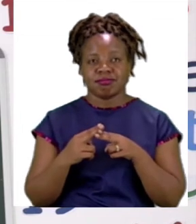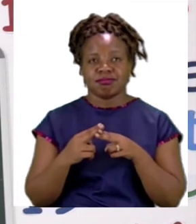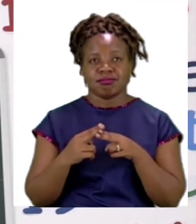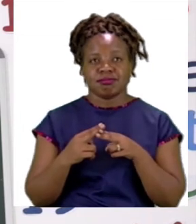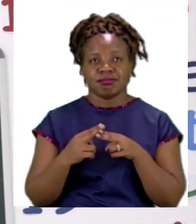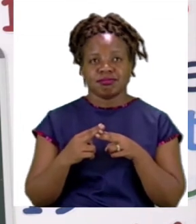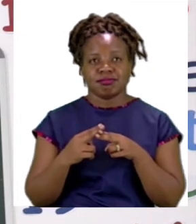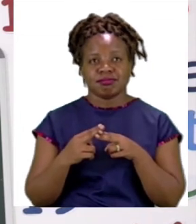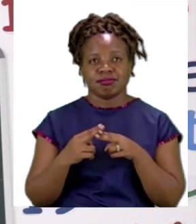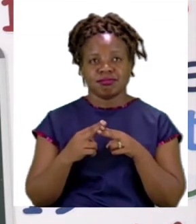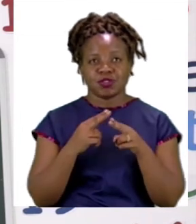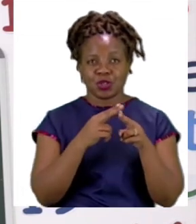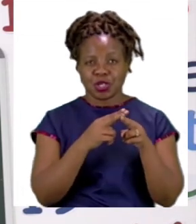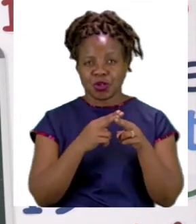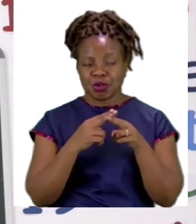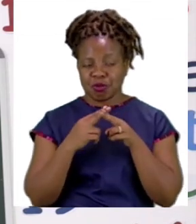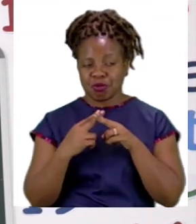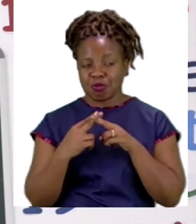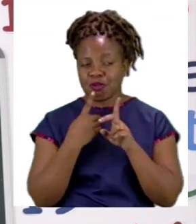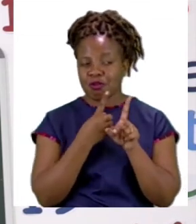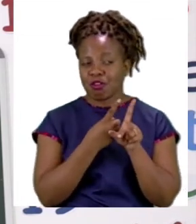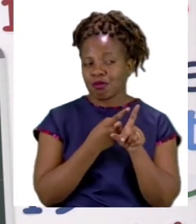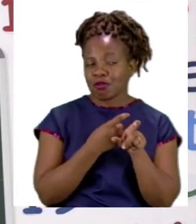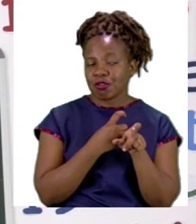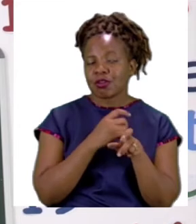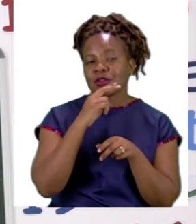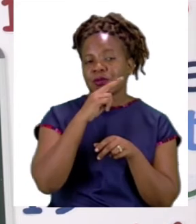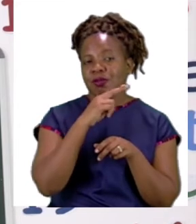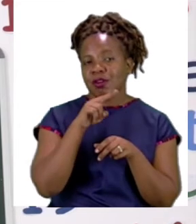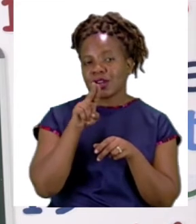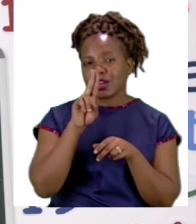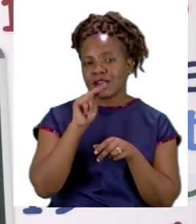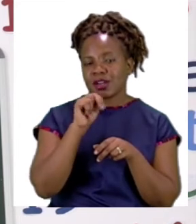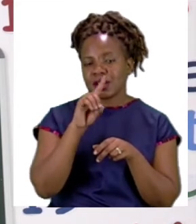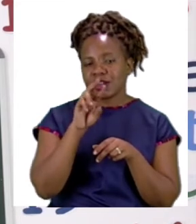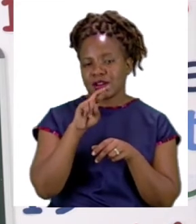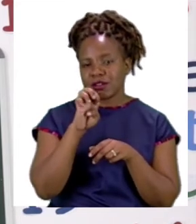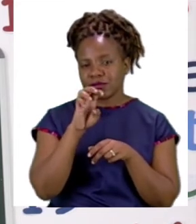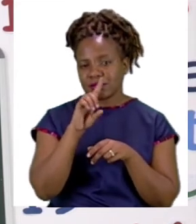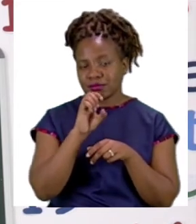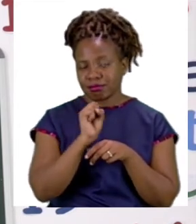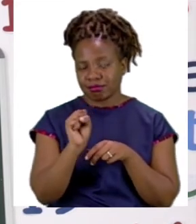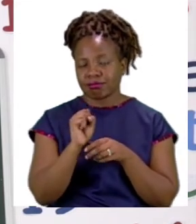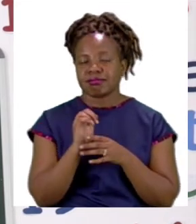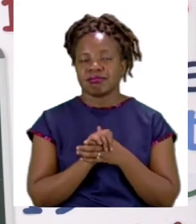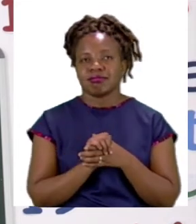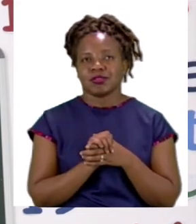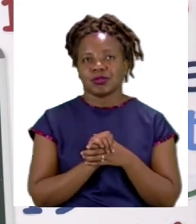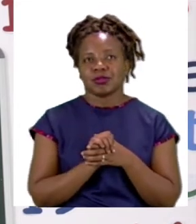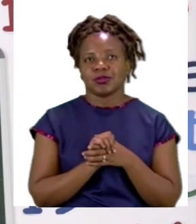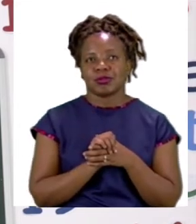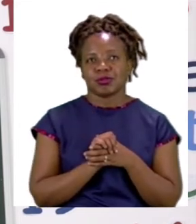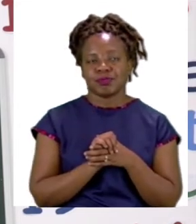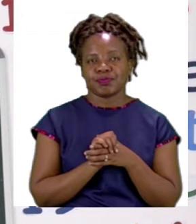for Grandpa Hundreds. He's the one who's going to help us at this time. So we go to